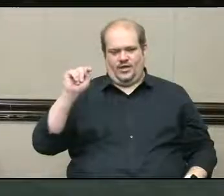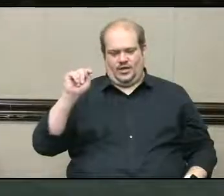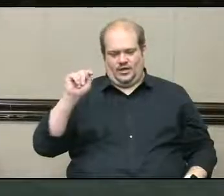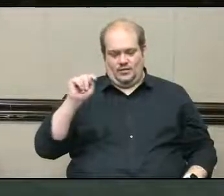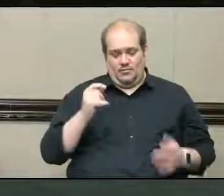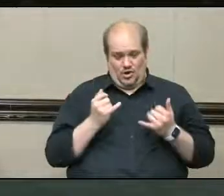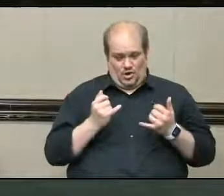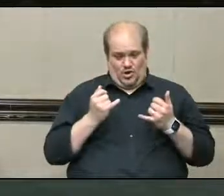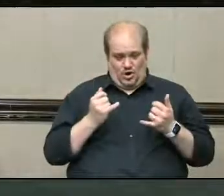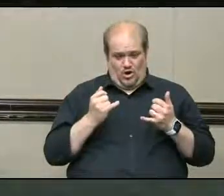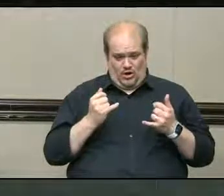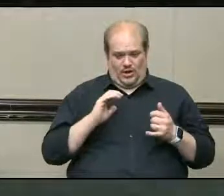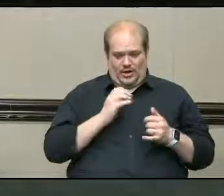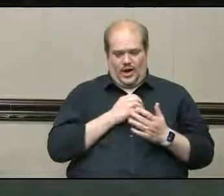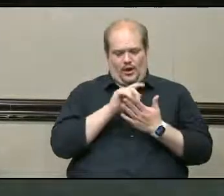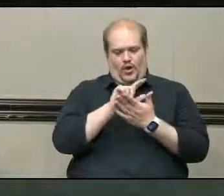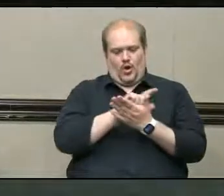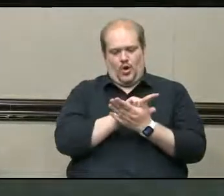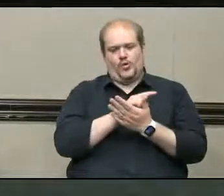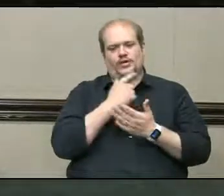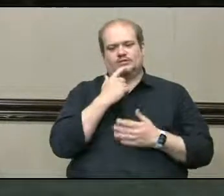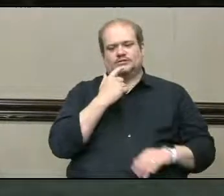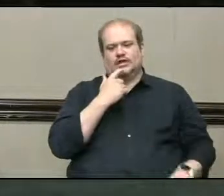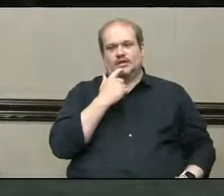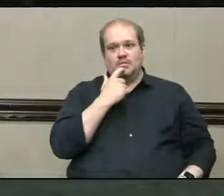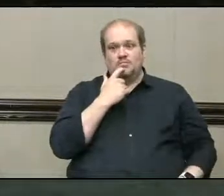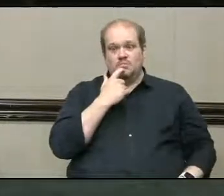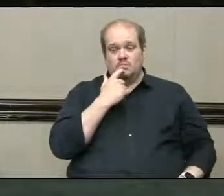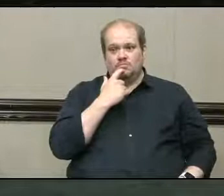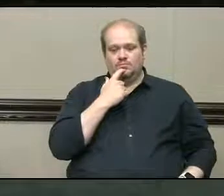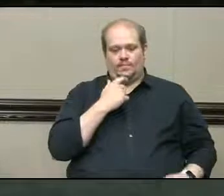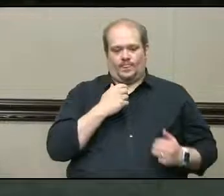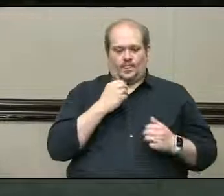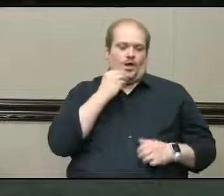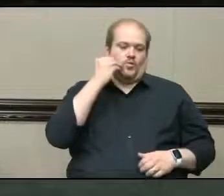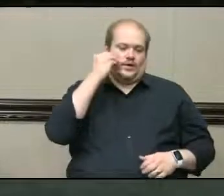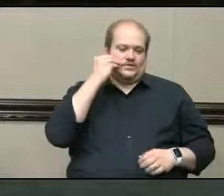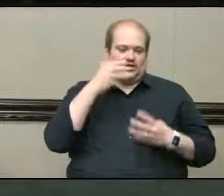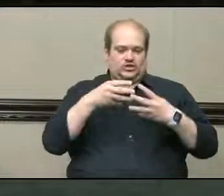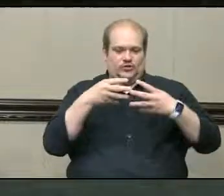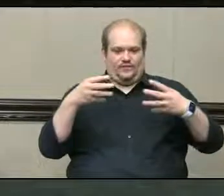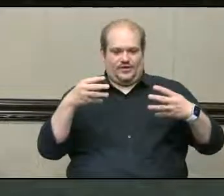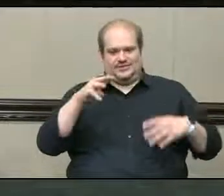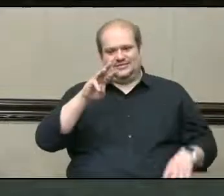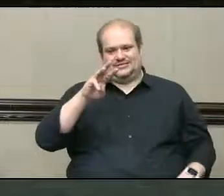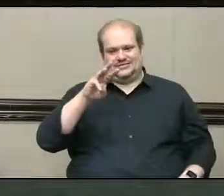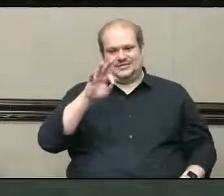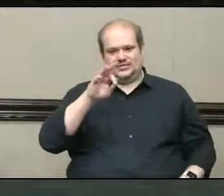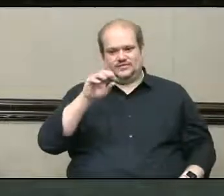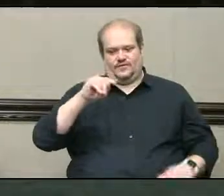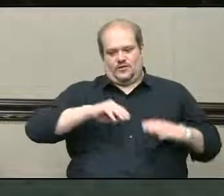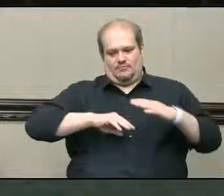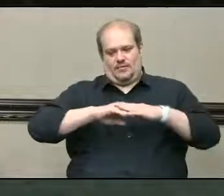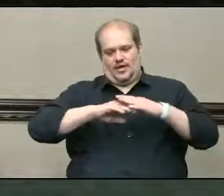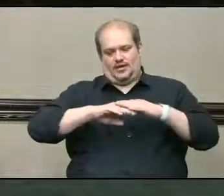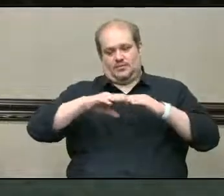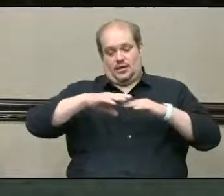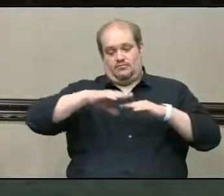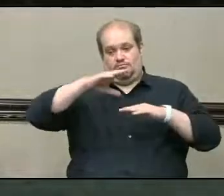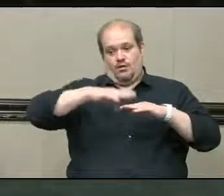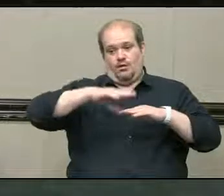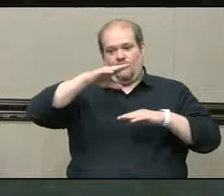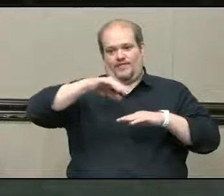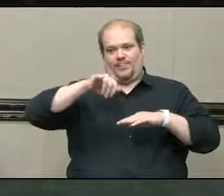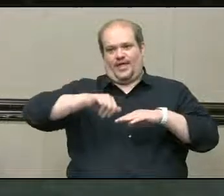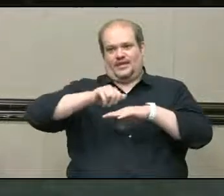And currently what we have in our code is that a residential fence is a 6-foot max height. So anything above that is